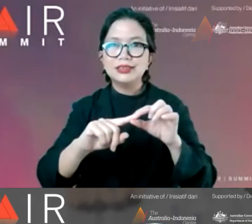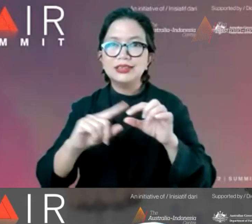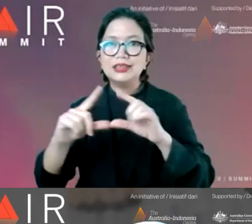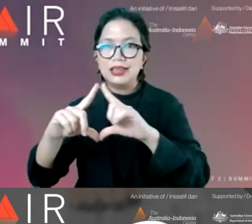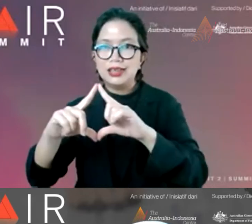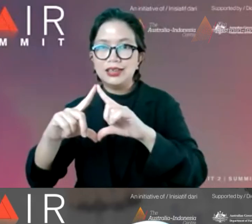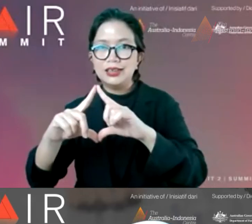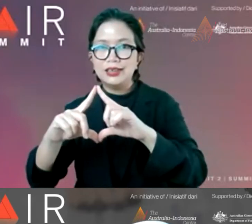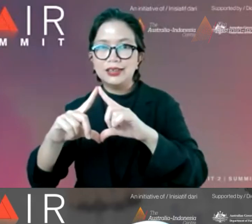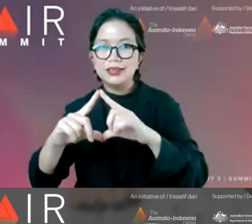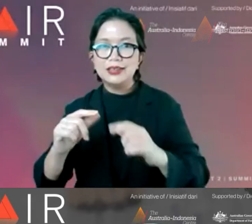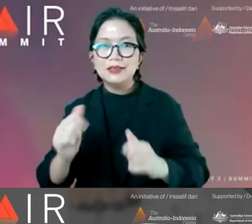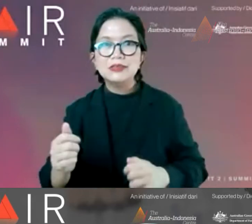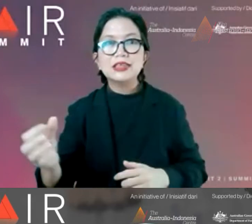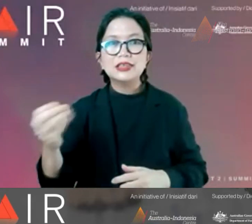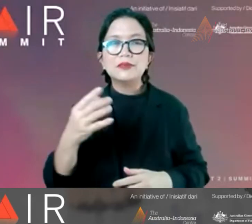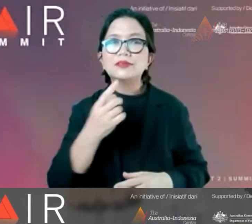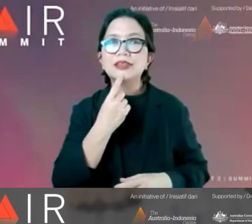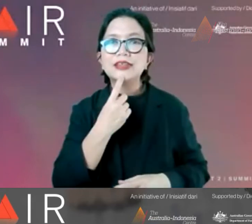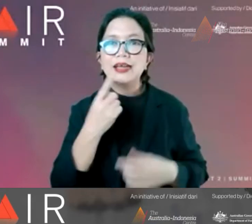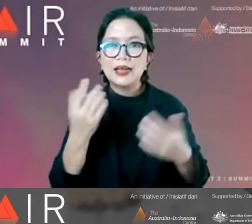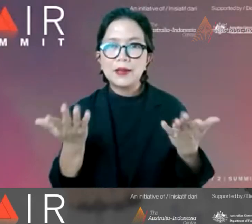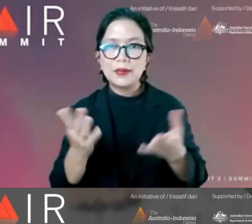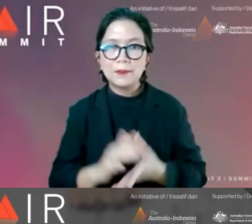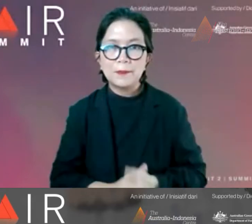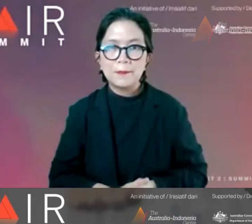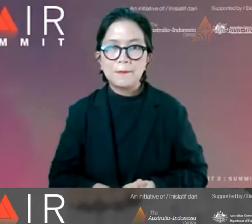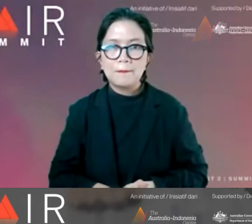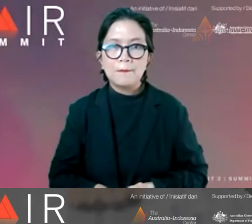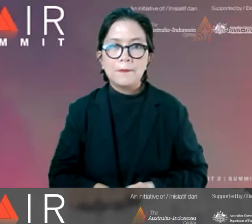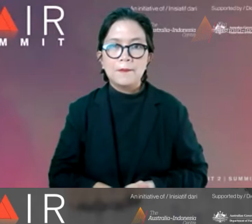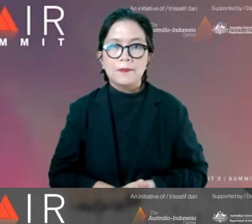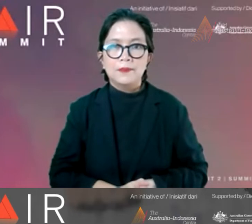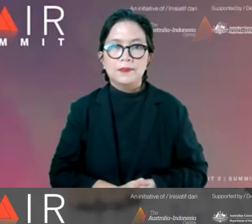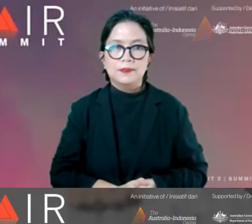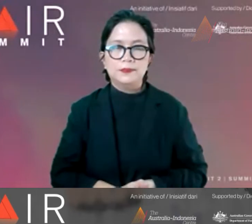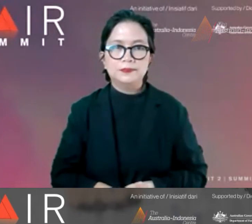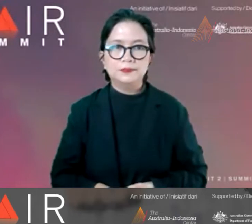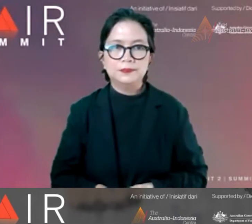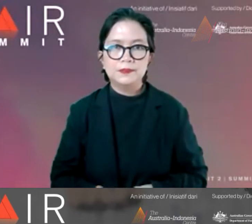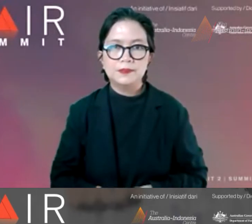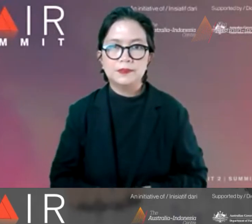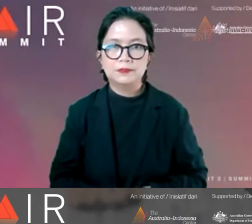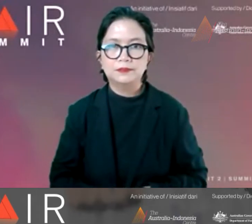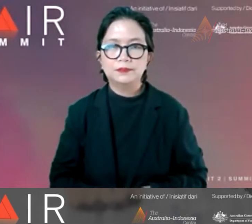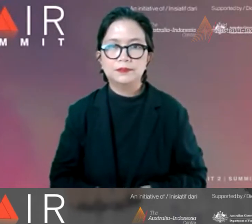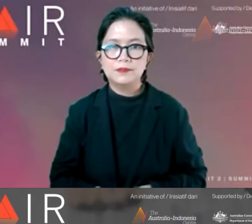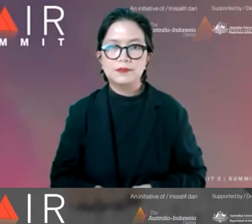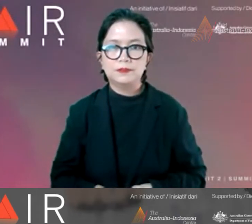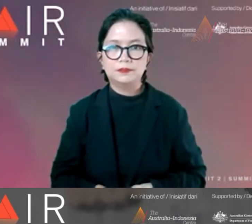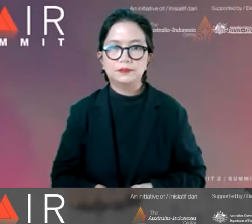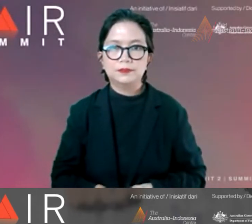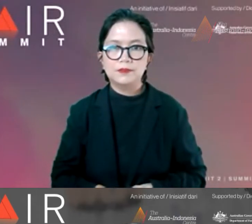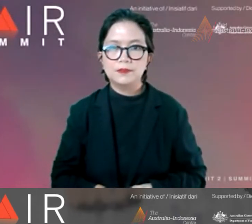of unions in the healthcare system in Indonesia. Now, I know a little bit about the industrial system, but not